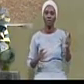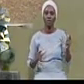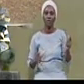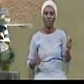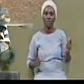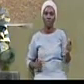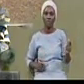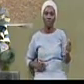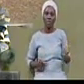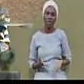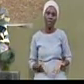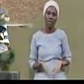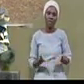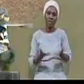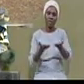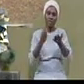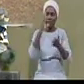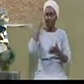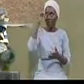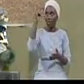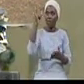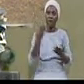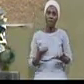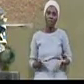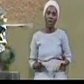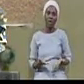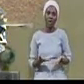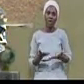Lord, Christ the Lord.